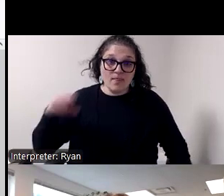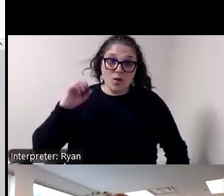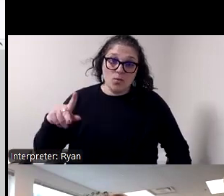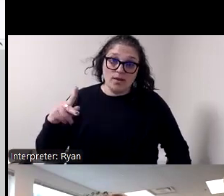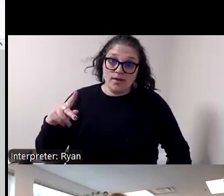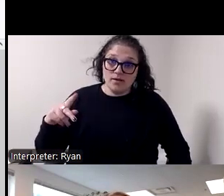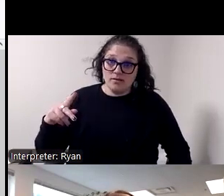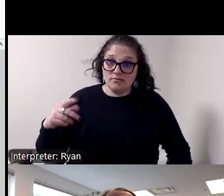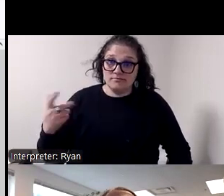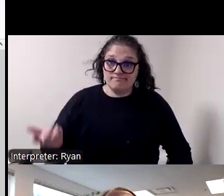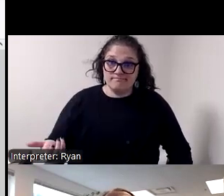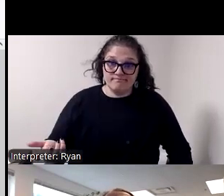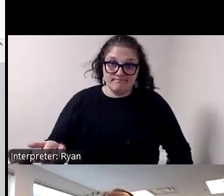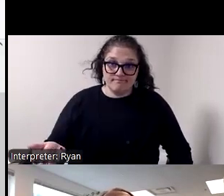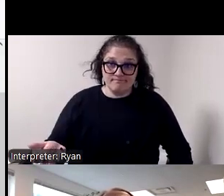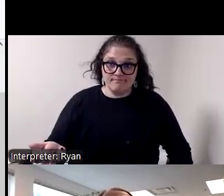Alrighty.